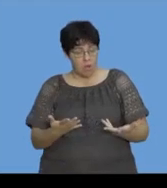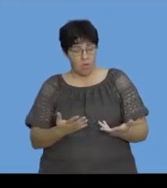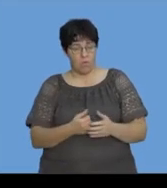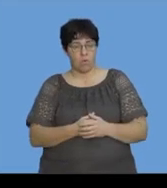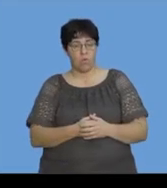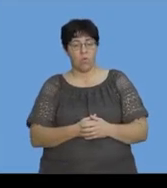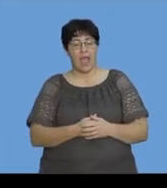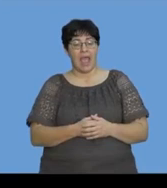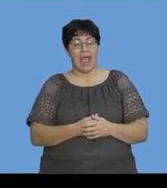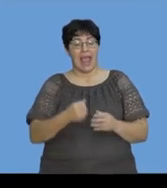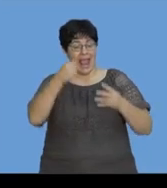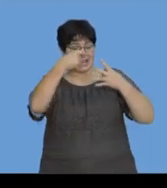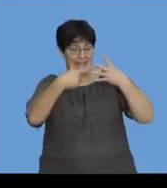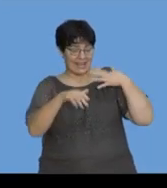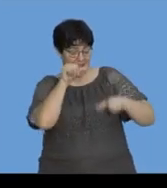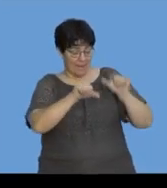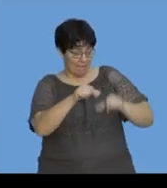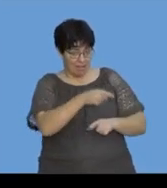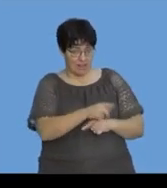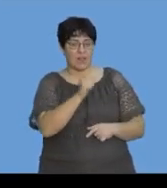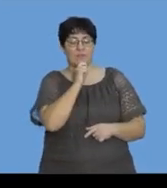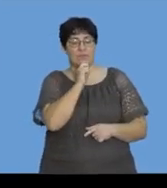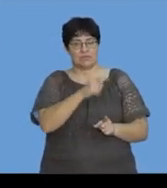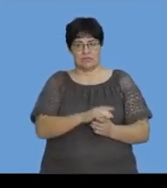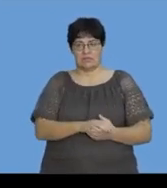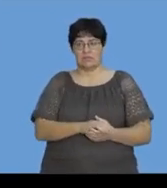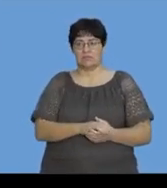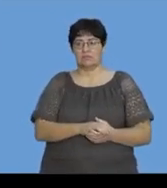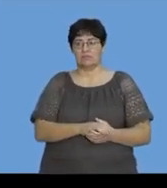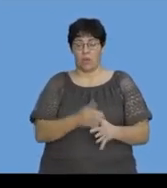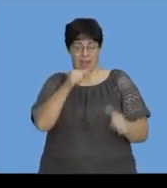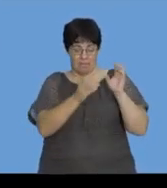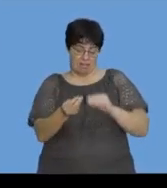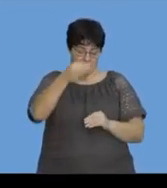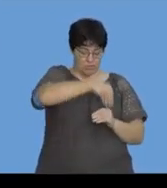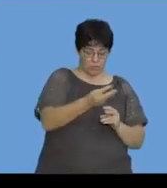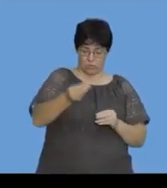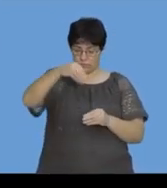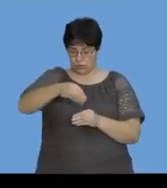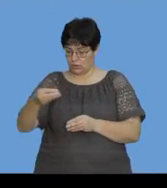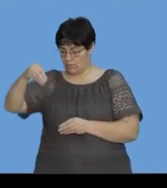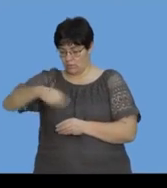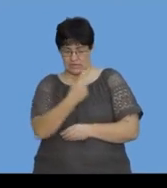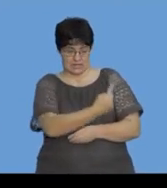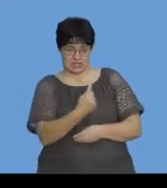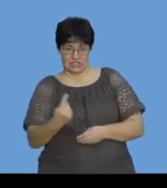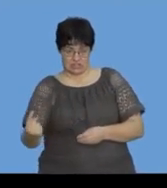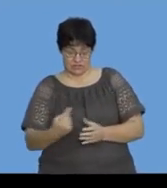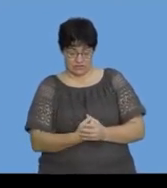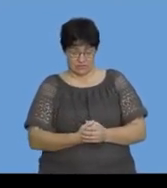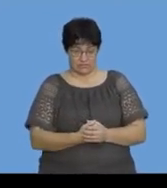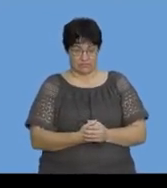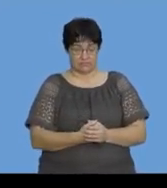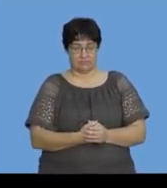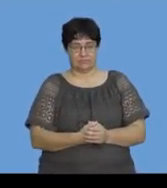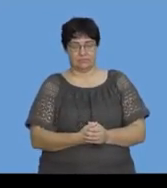is, a chemical indicator was used, so I'm going to put a chemical in, right,